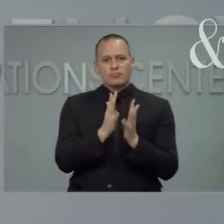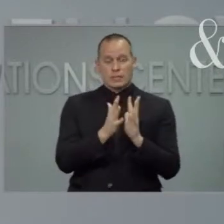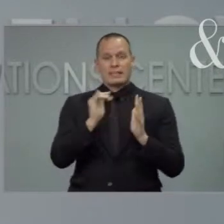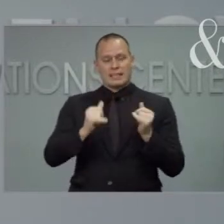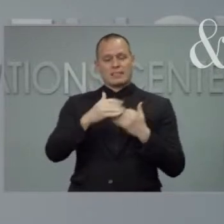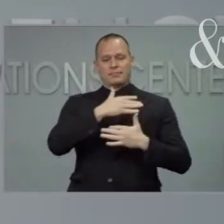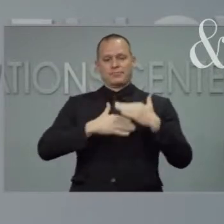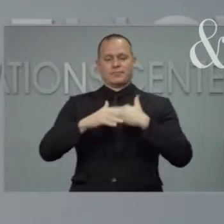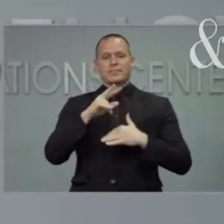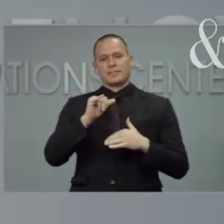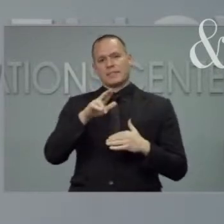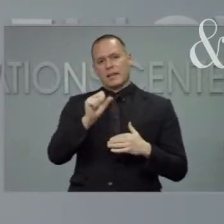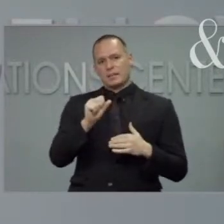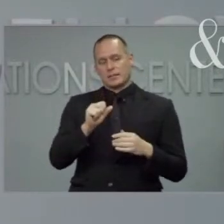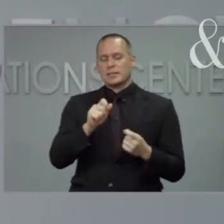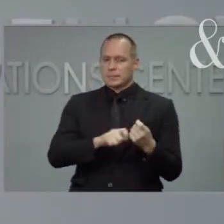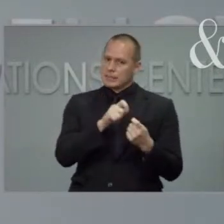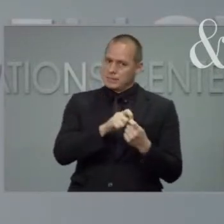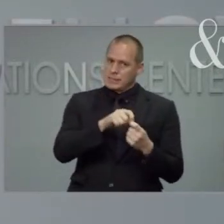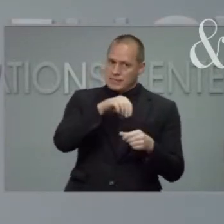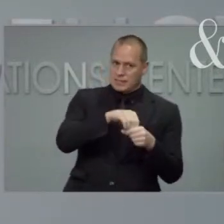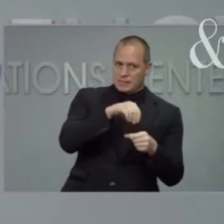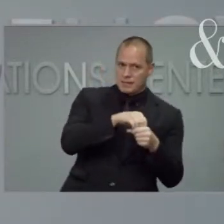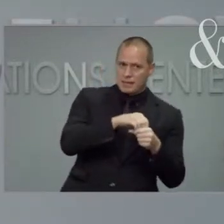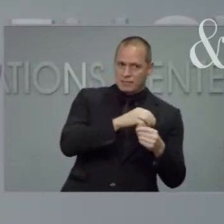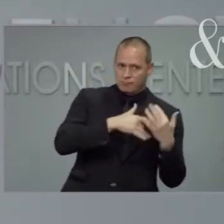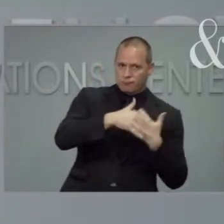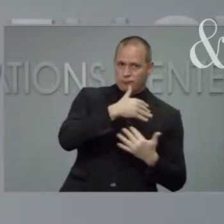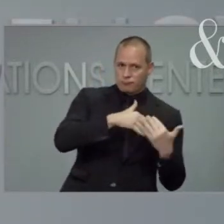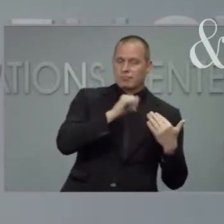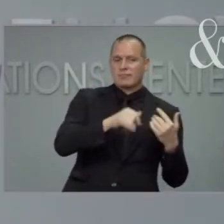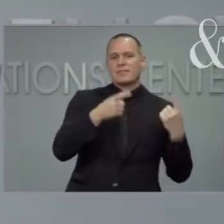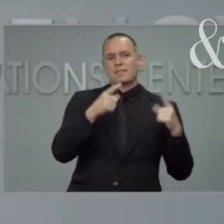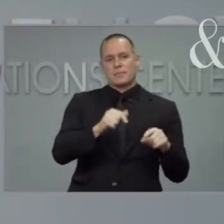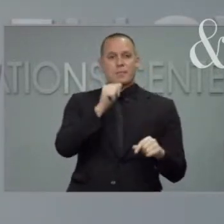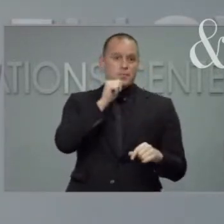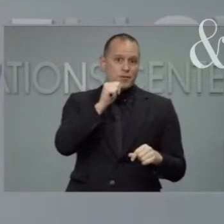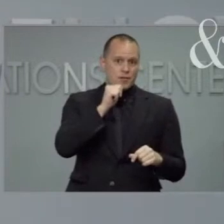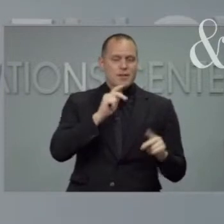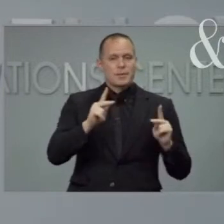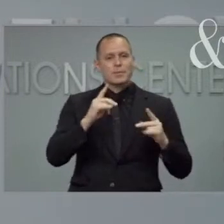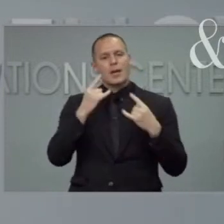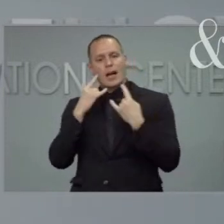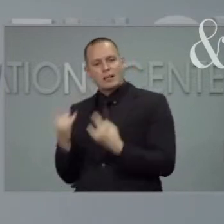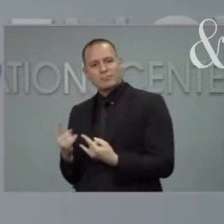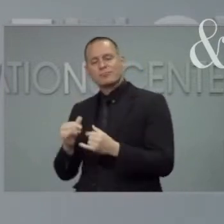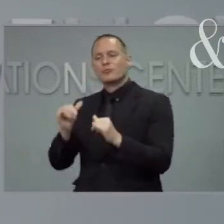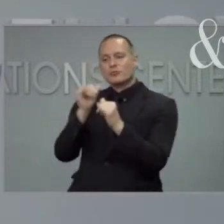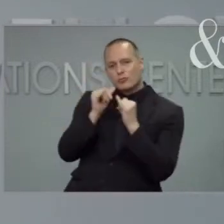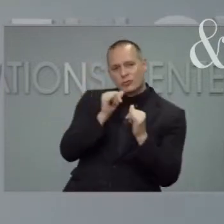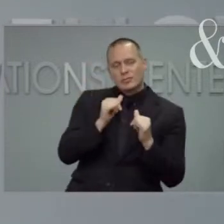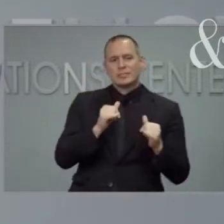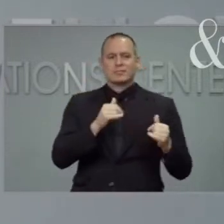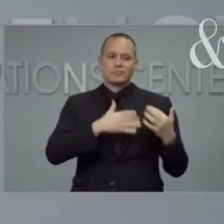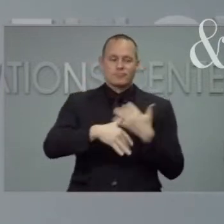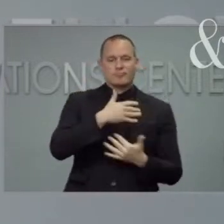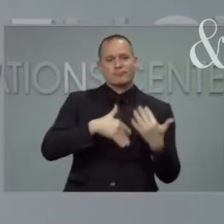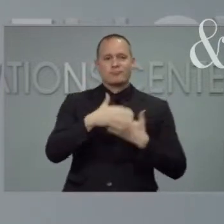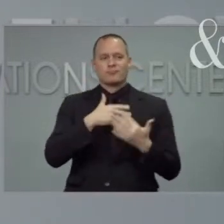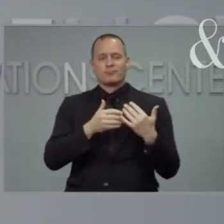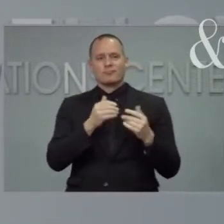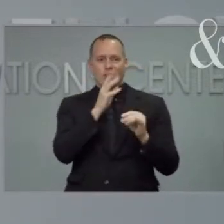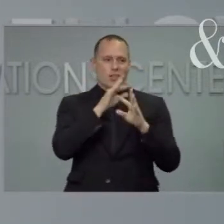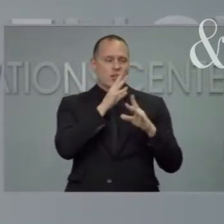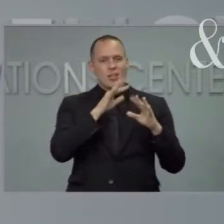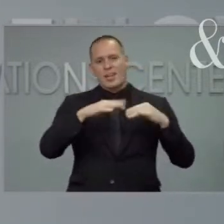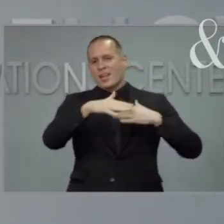they're indoors. We know that is what happens in a bar. Folks are gathering inside together and not wearing their masks all the